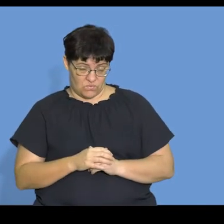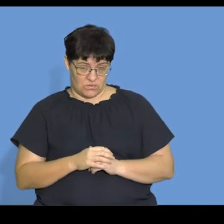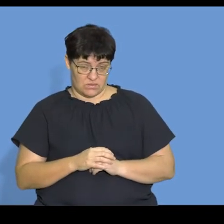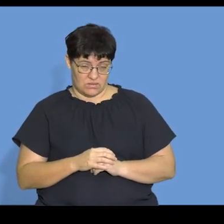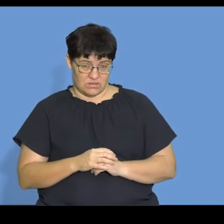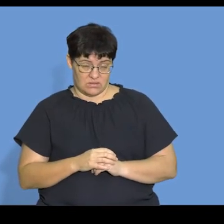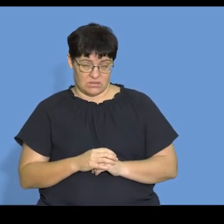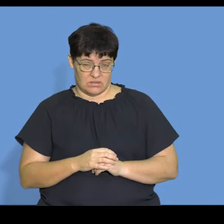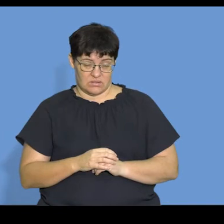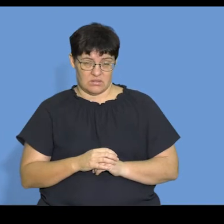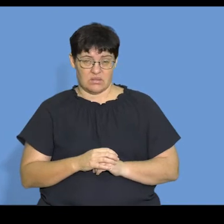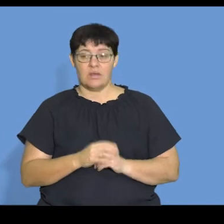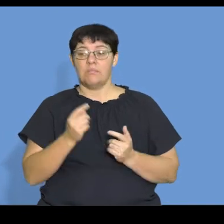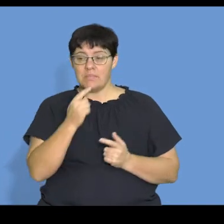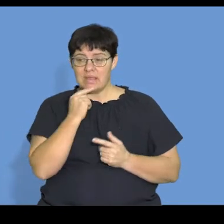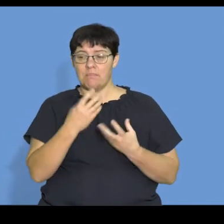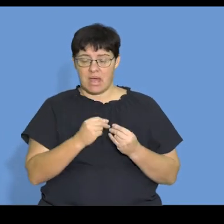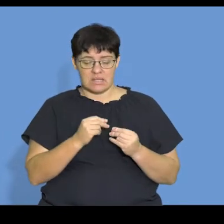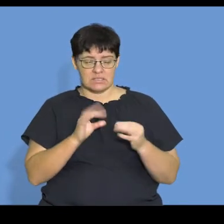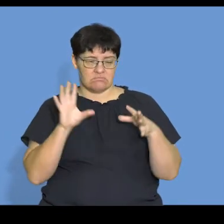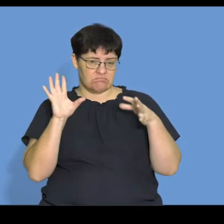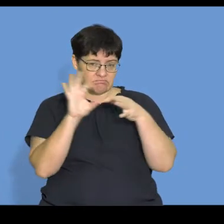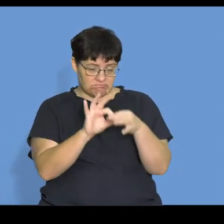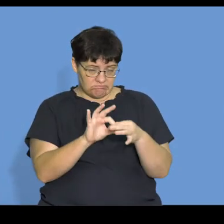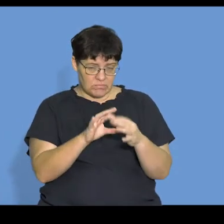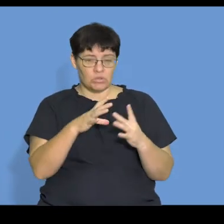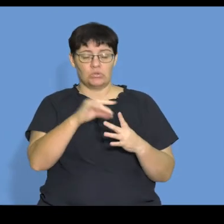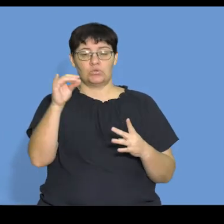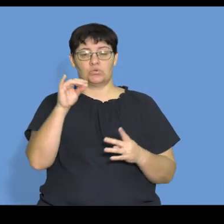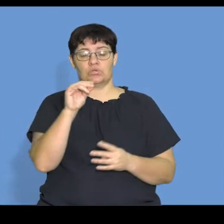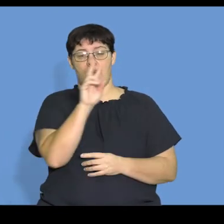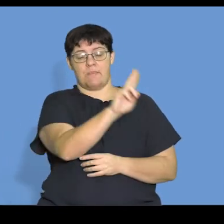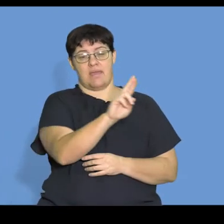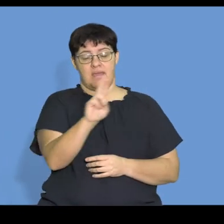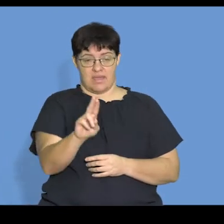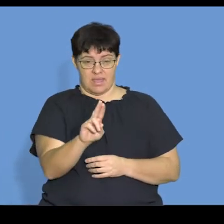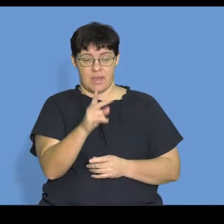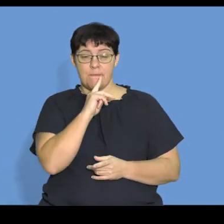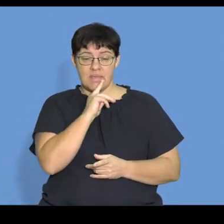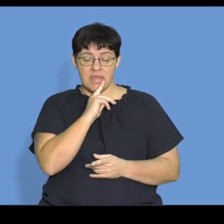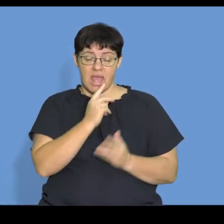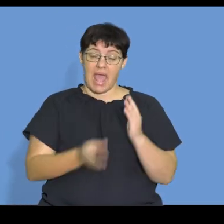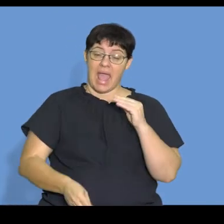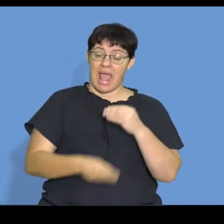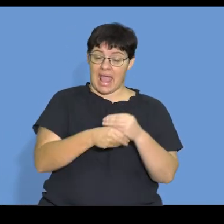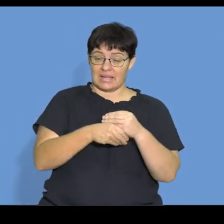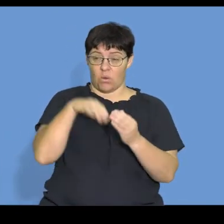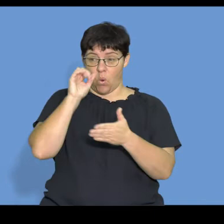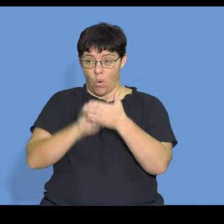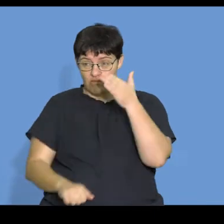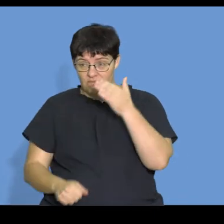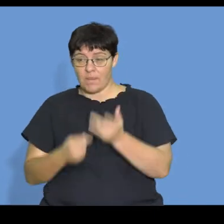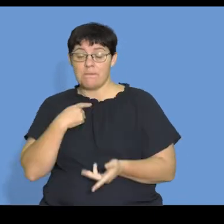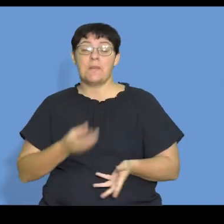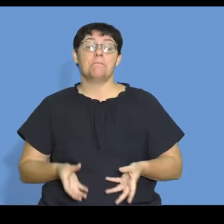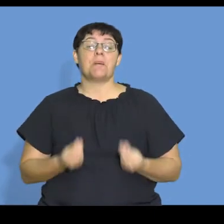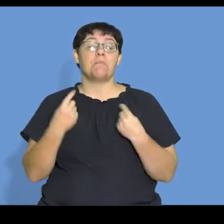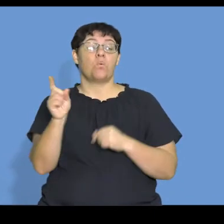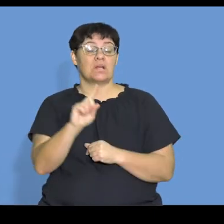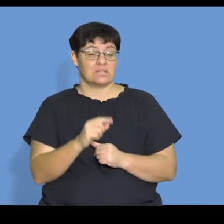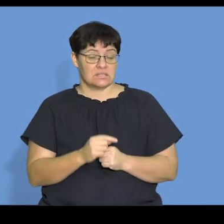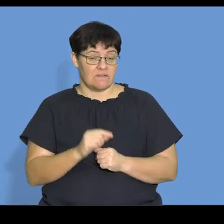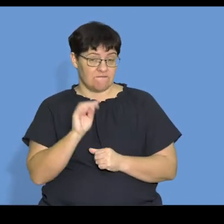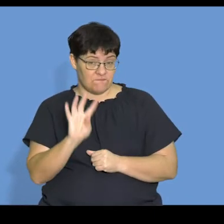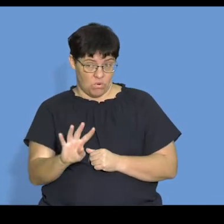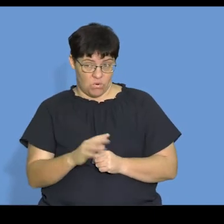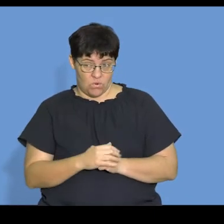must choose a pair such that when I add or subtract, I get 4. I will repeat.